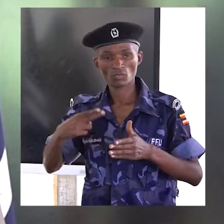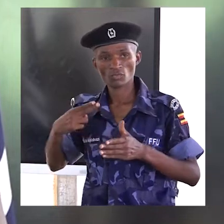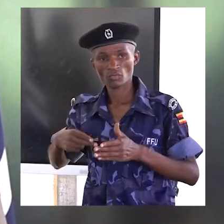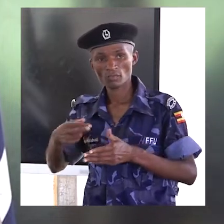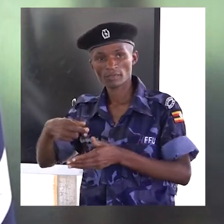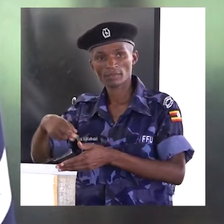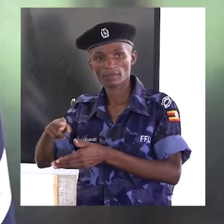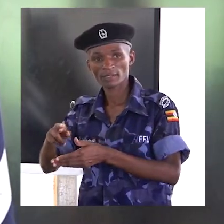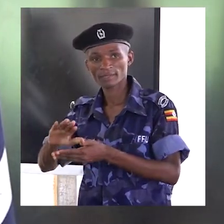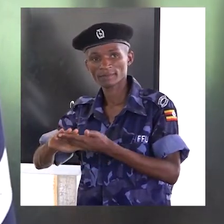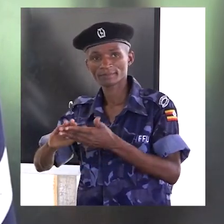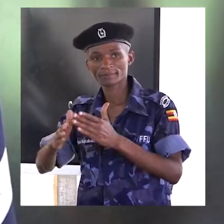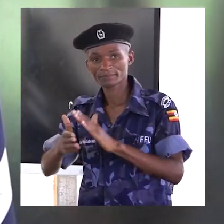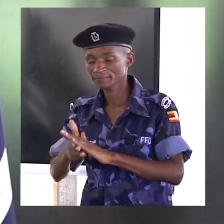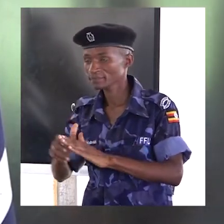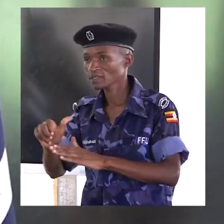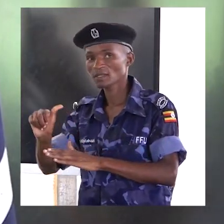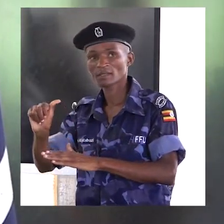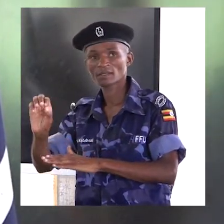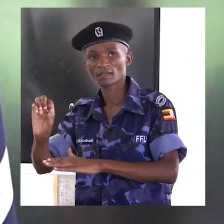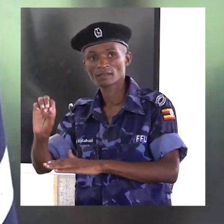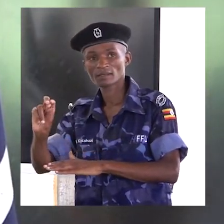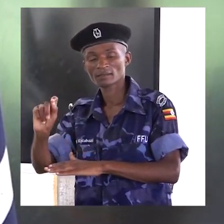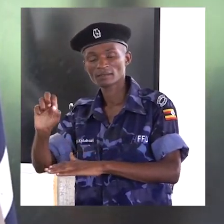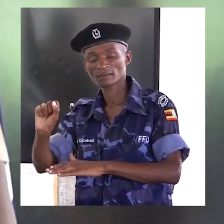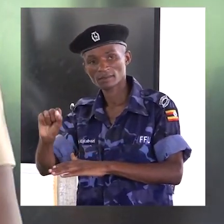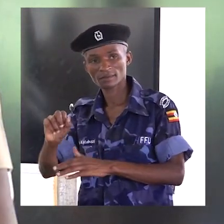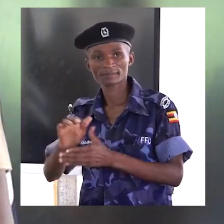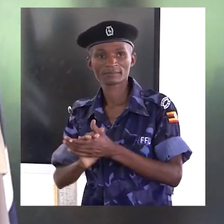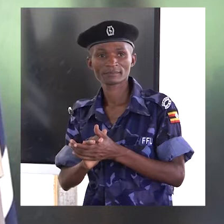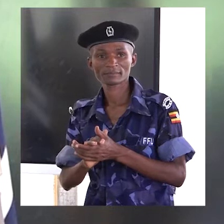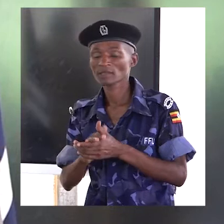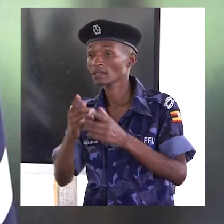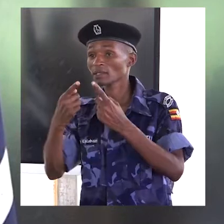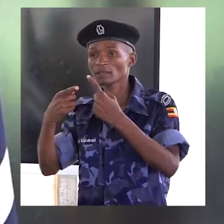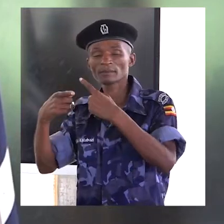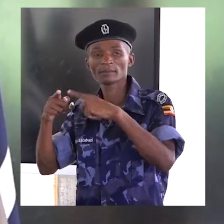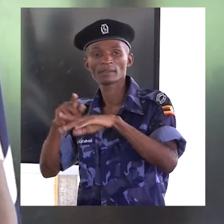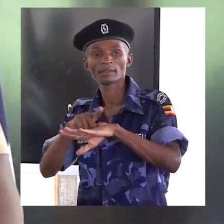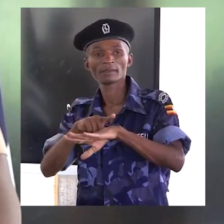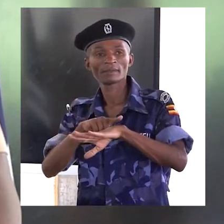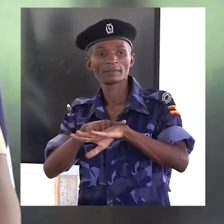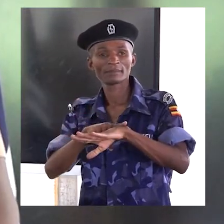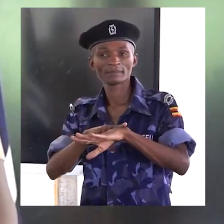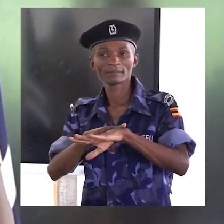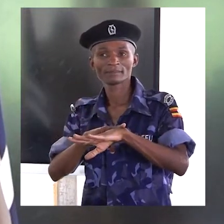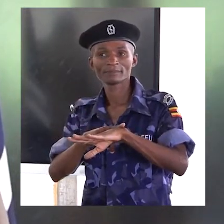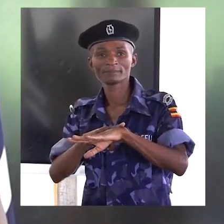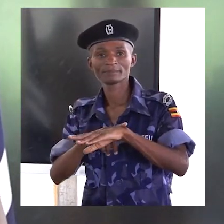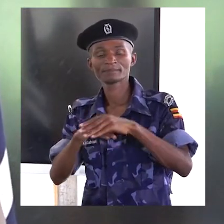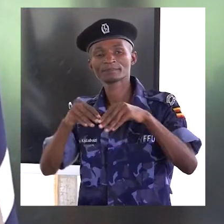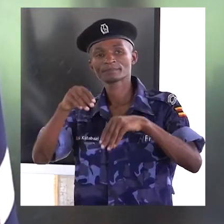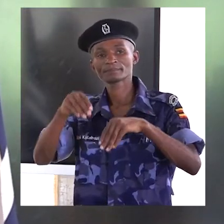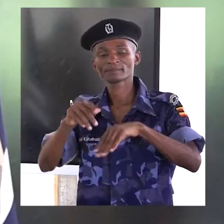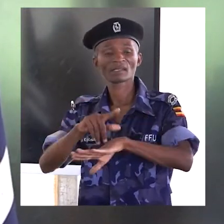Journalists. We are working with the Editors Guild. This was very pronounced during the electoral